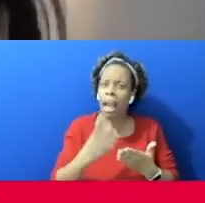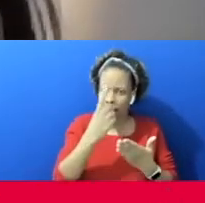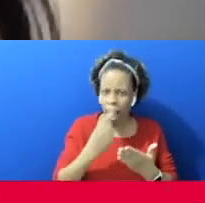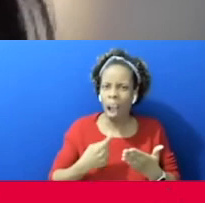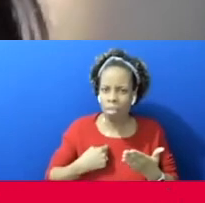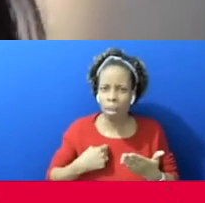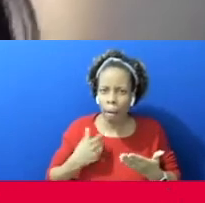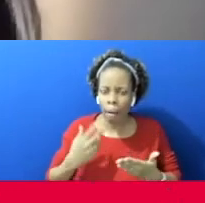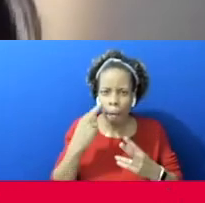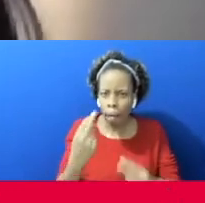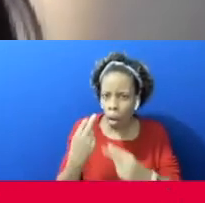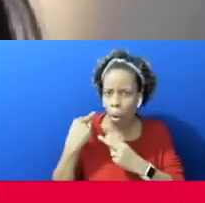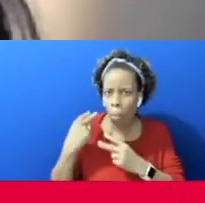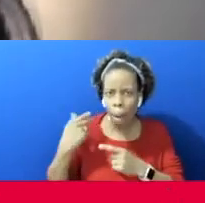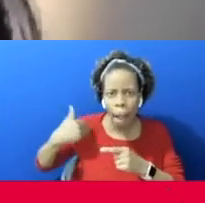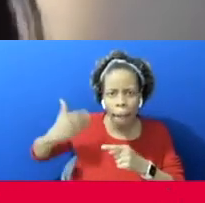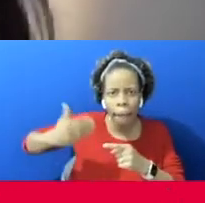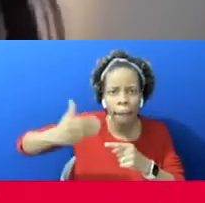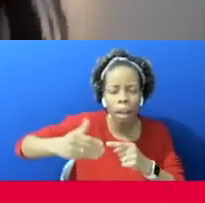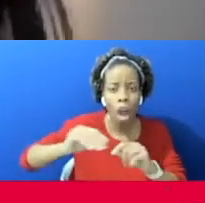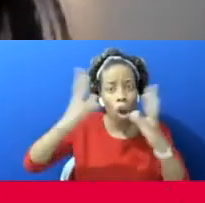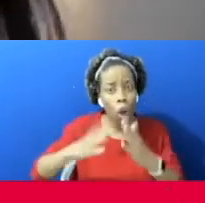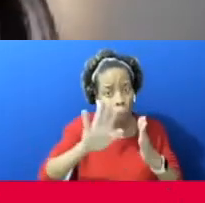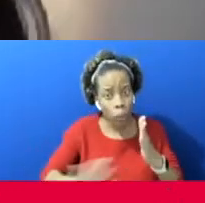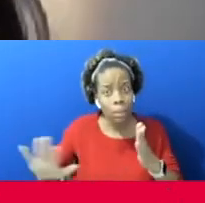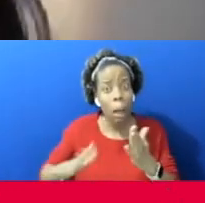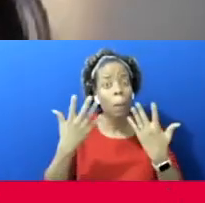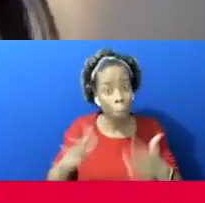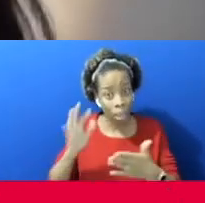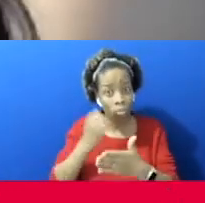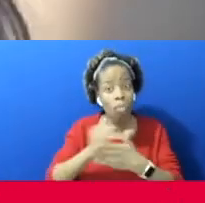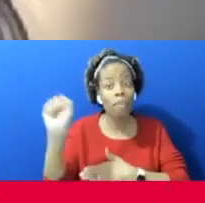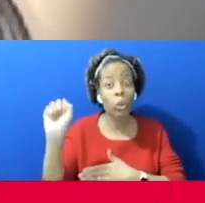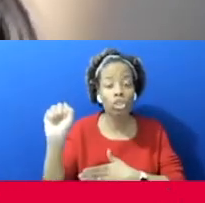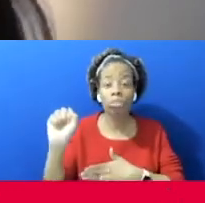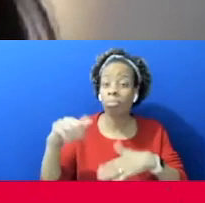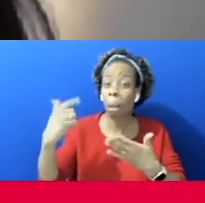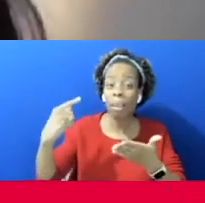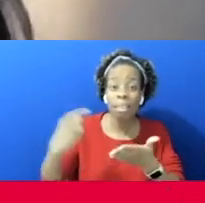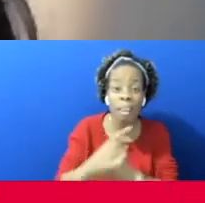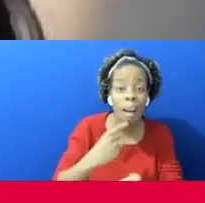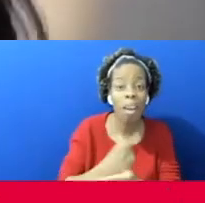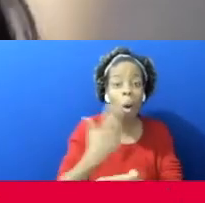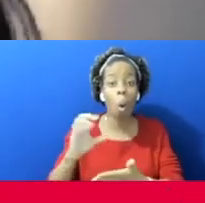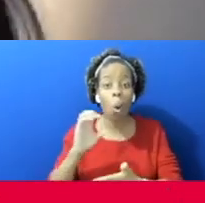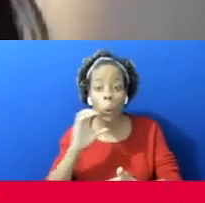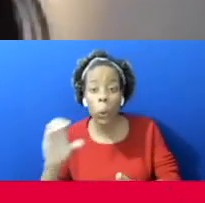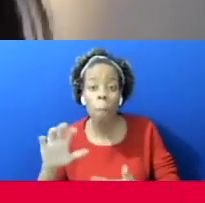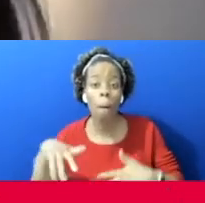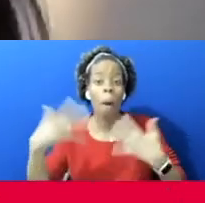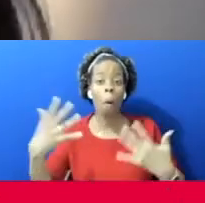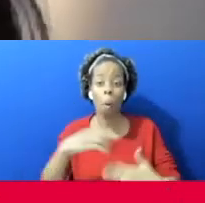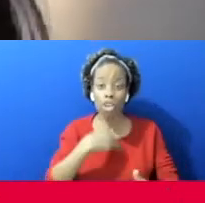revolutions of the past, revolutions particularly in the global south, whether it's, you know, whether it's Ghana or Cuba or China. Research the